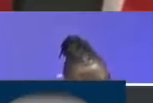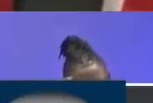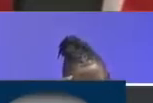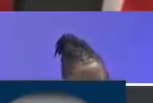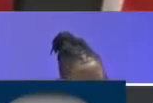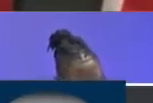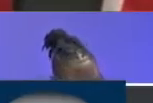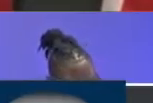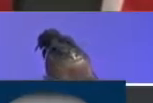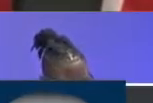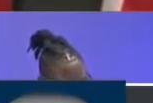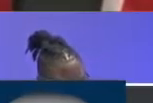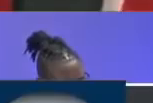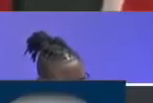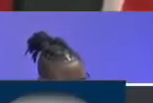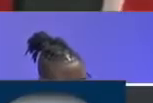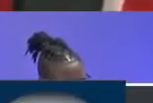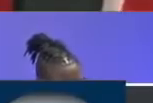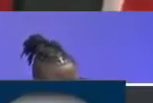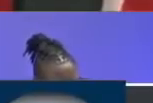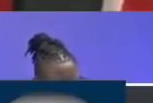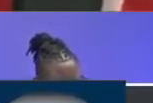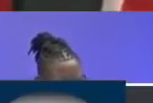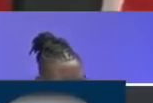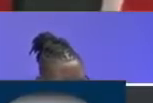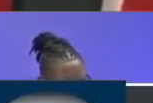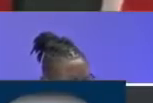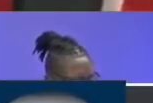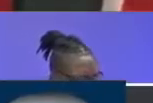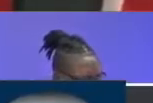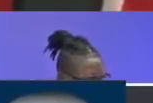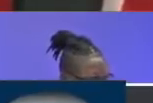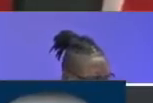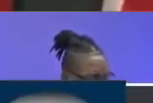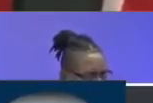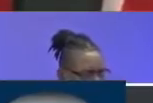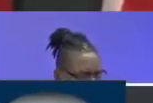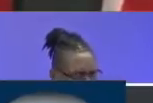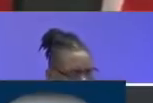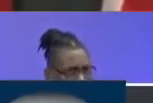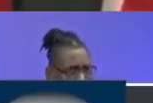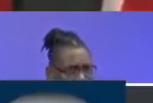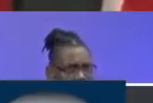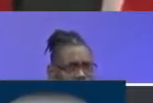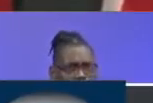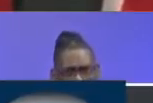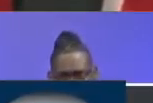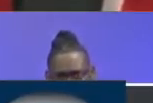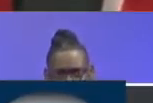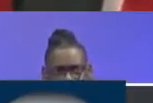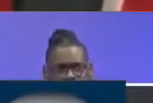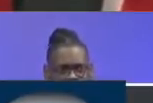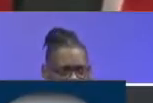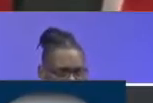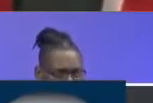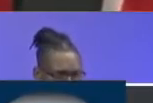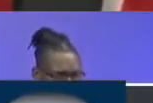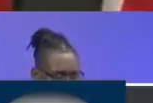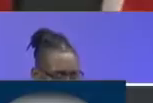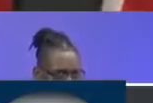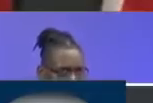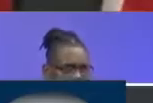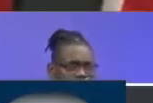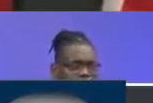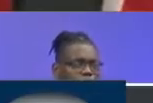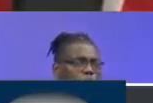the management of the public service identify public workers who are working remotely, then they're working. But we are not exempting